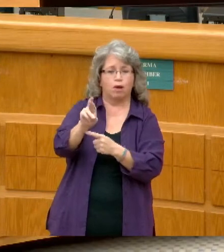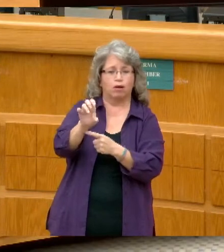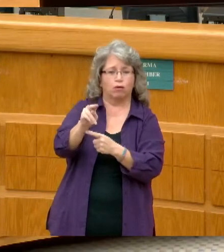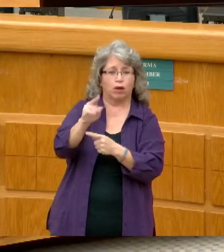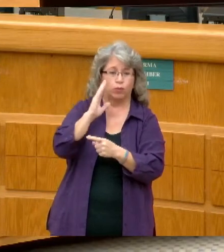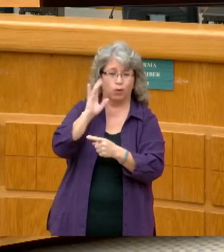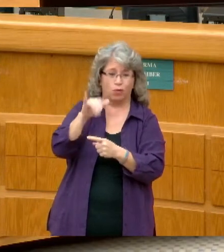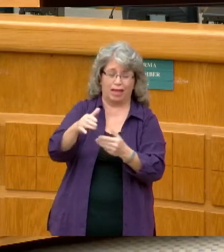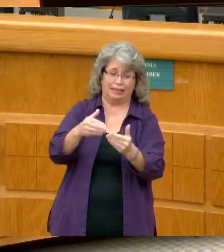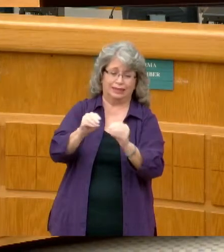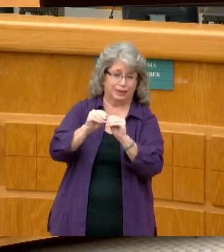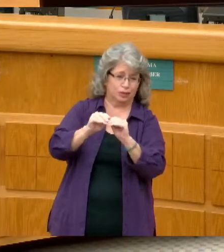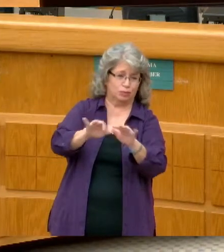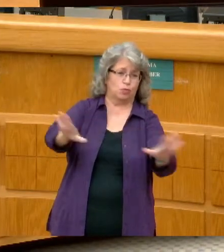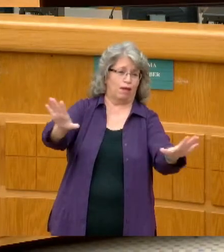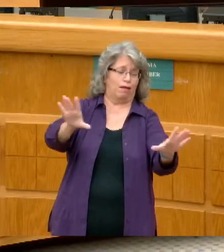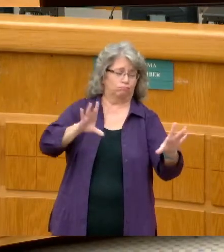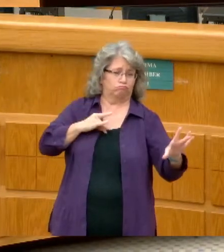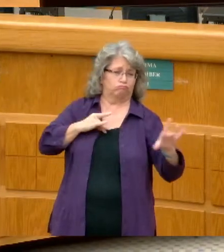for